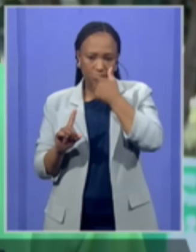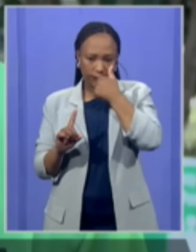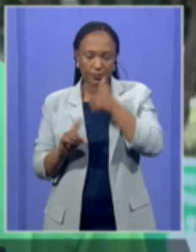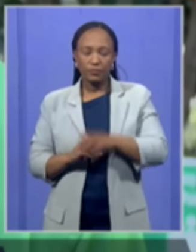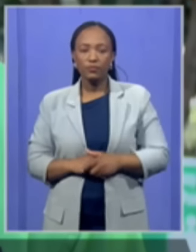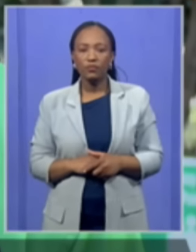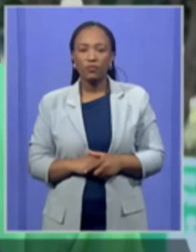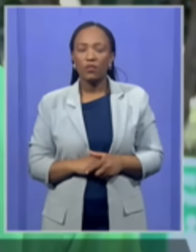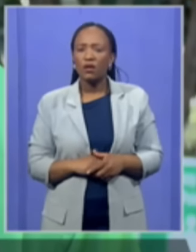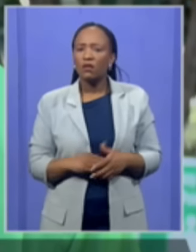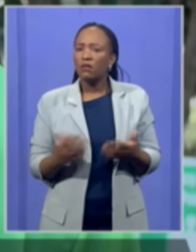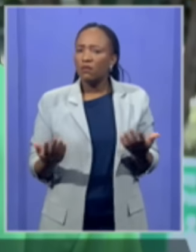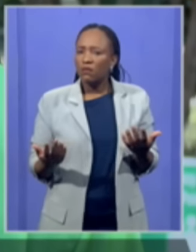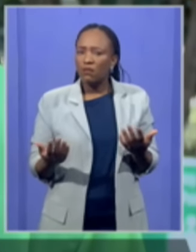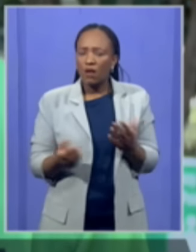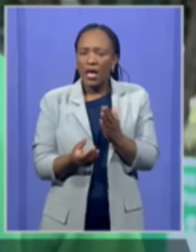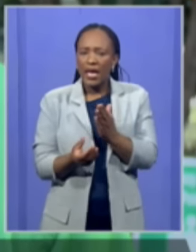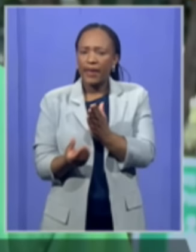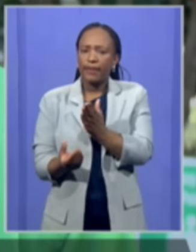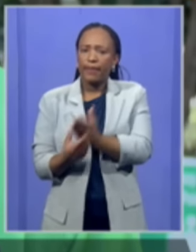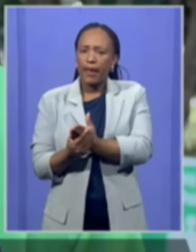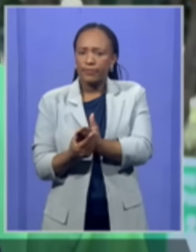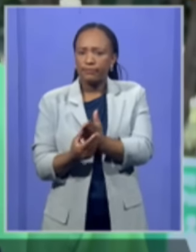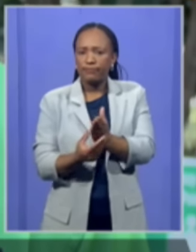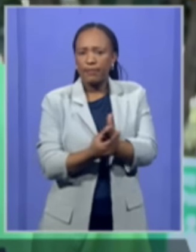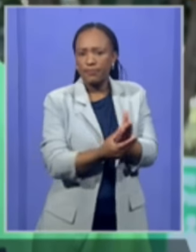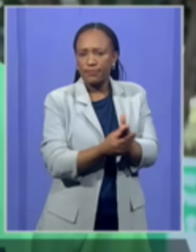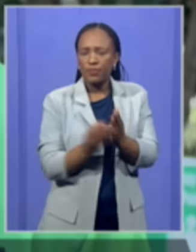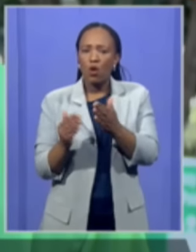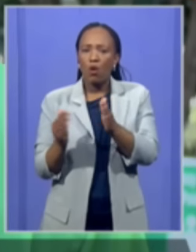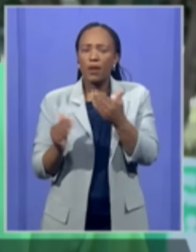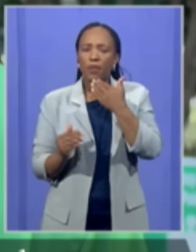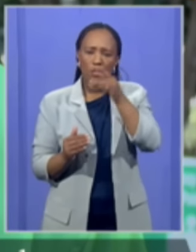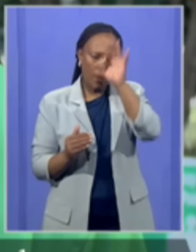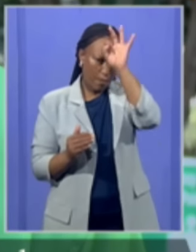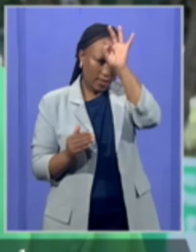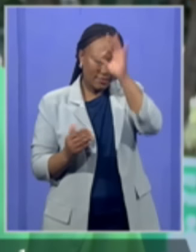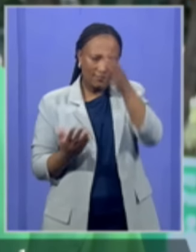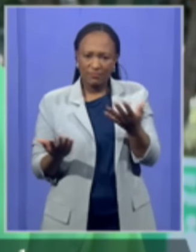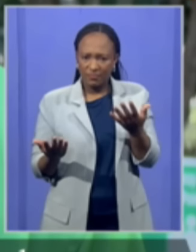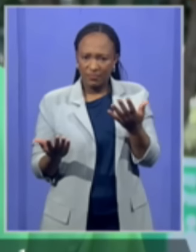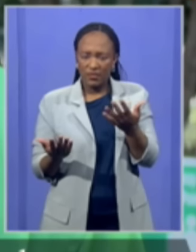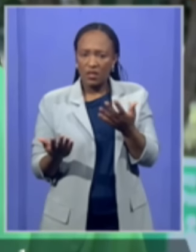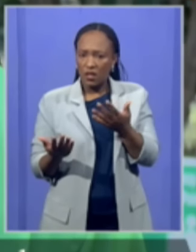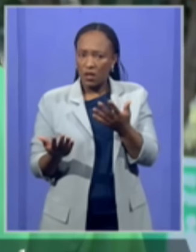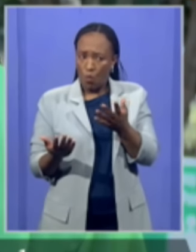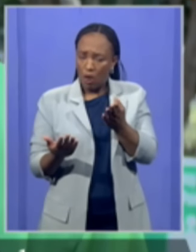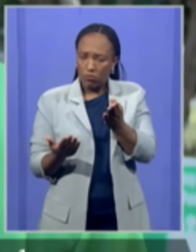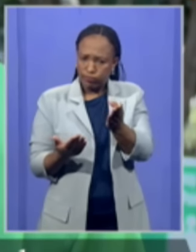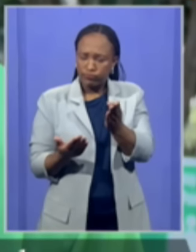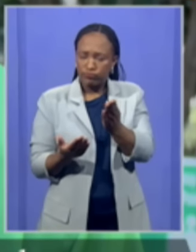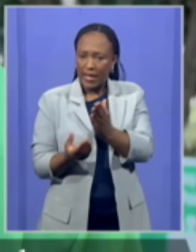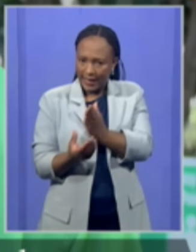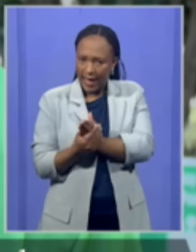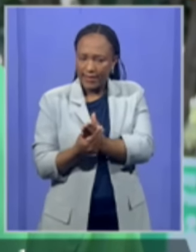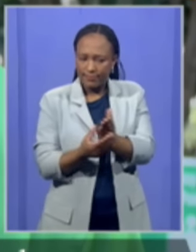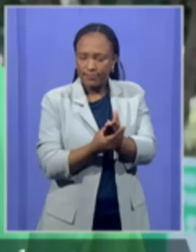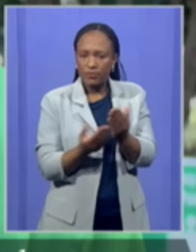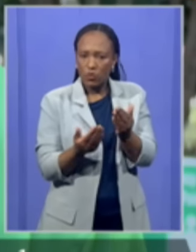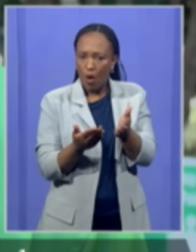police. So now when you're having a commission, what's going to happen with those cases? So the charges have been opened with the police, and then we believe that there